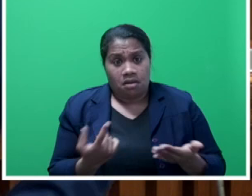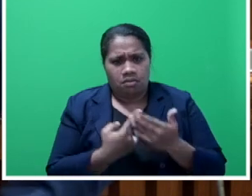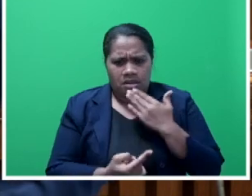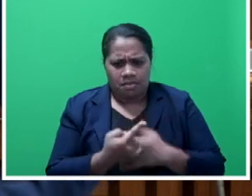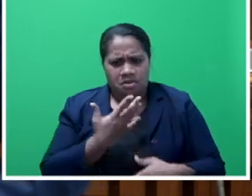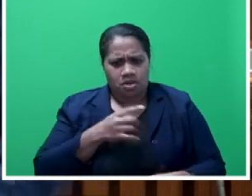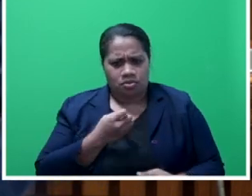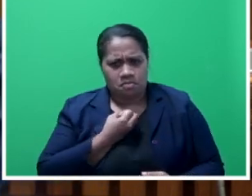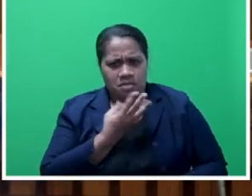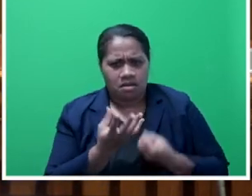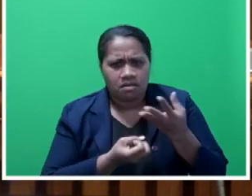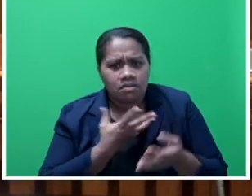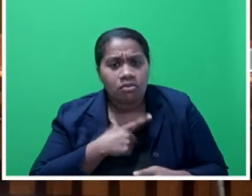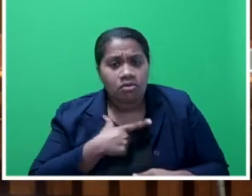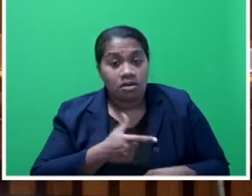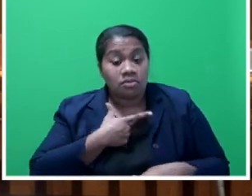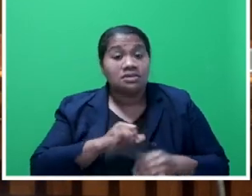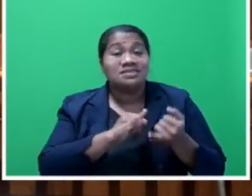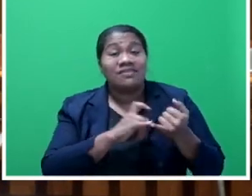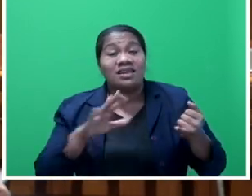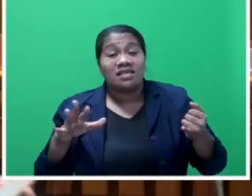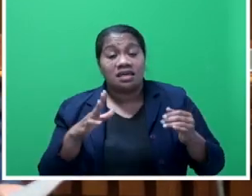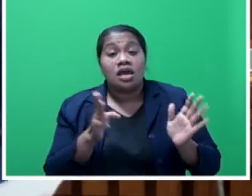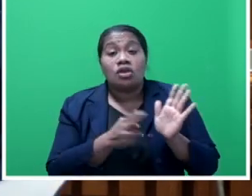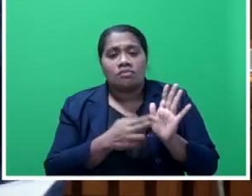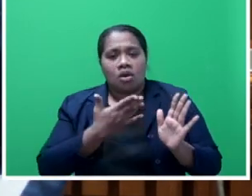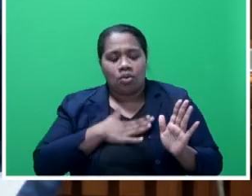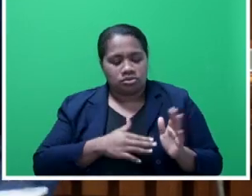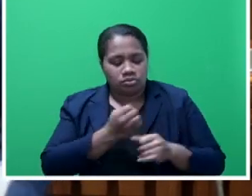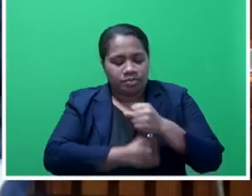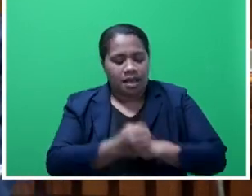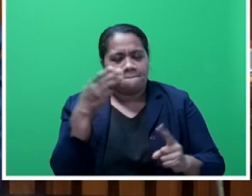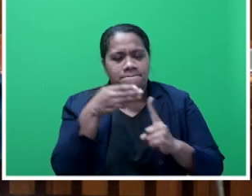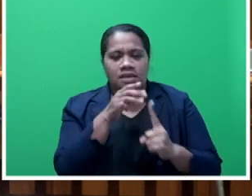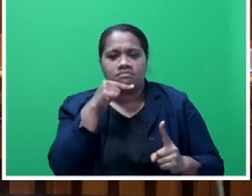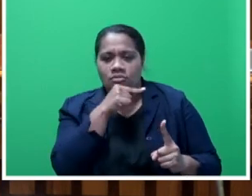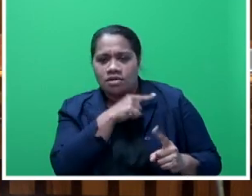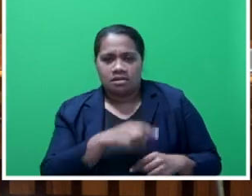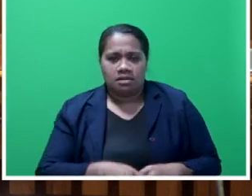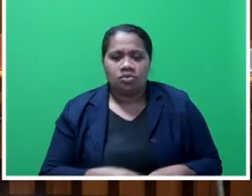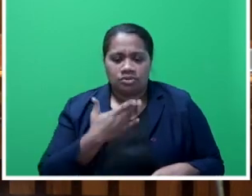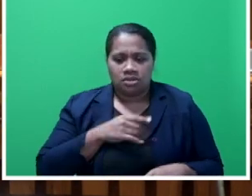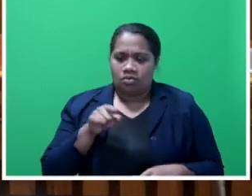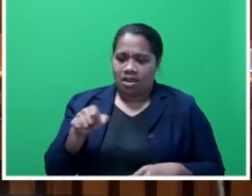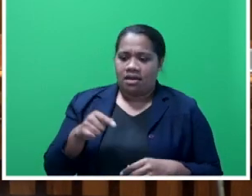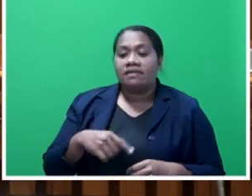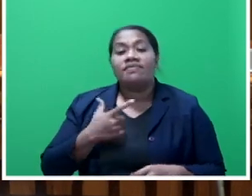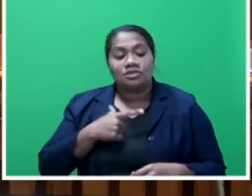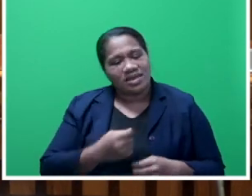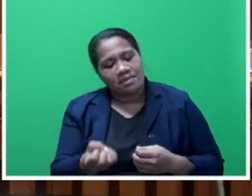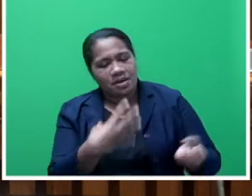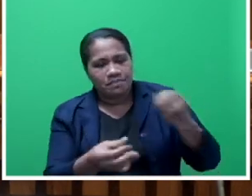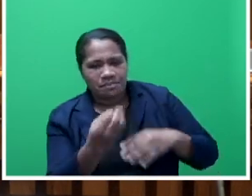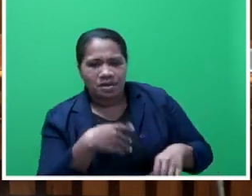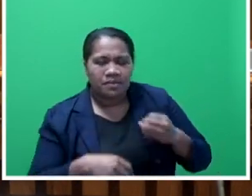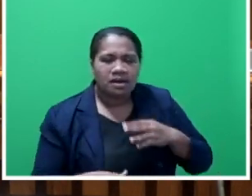Narumbe wants to be the main boy. He wants to say this is the exposure. And they're all lapping it up. No principal